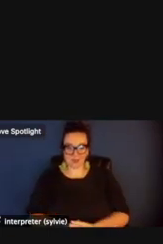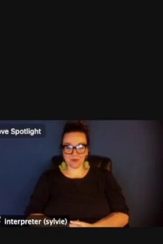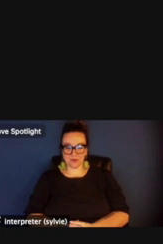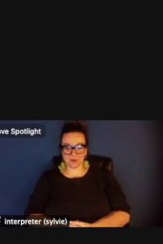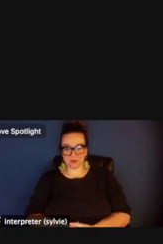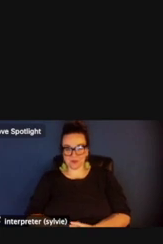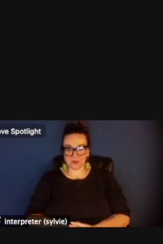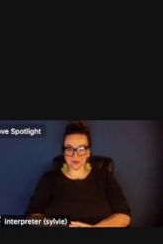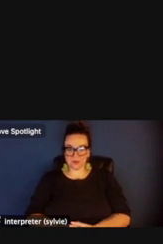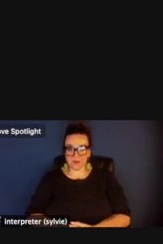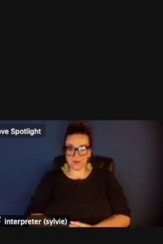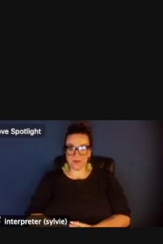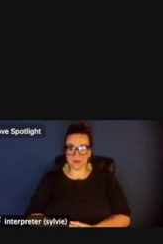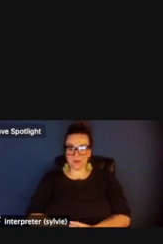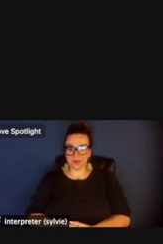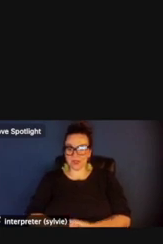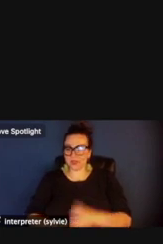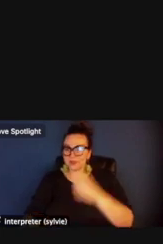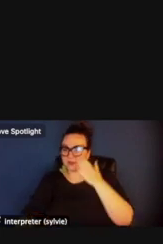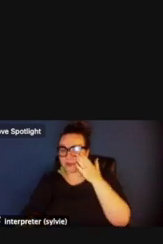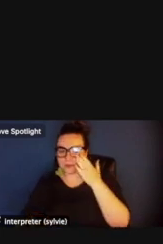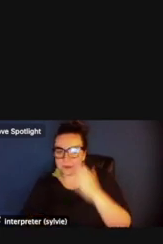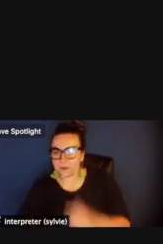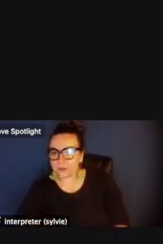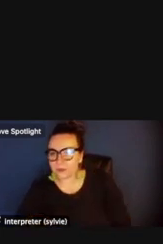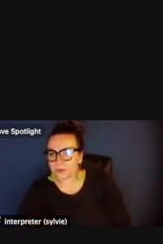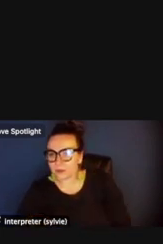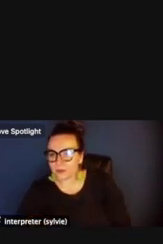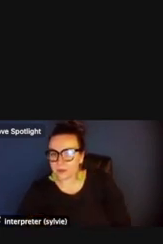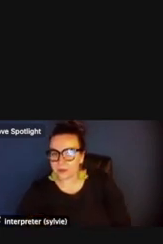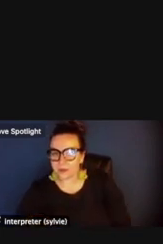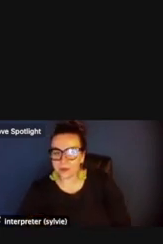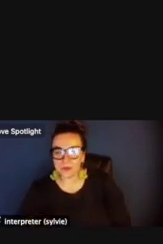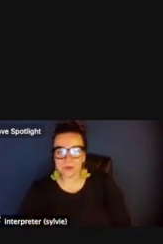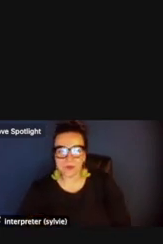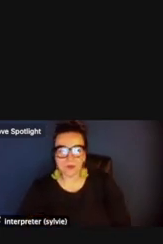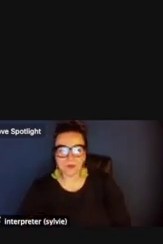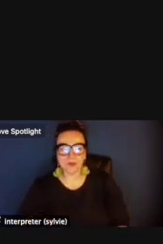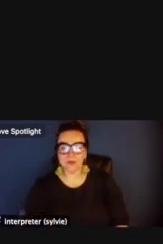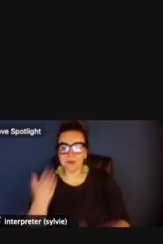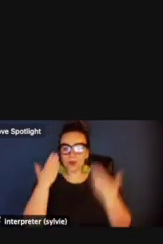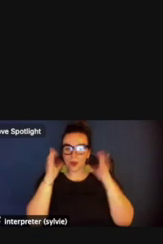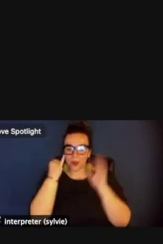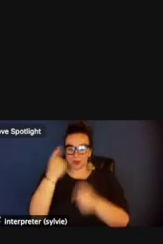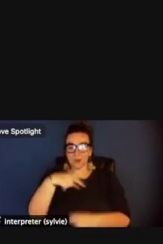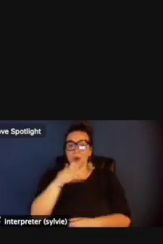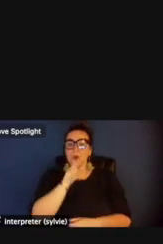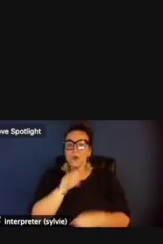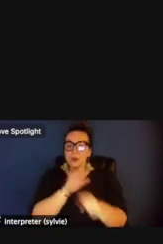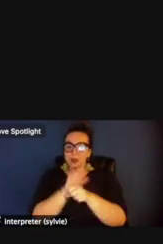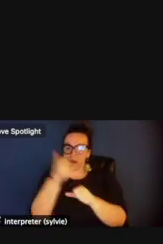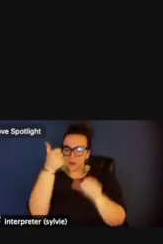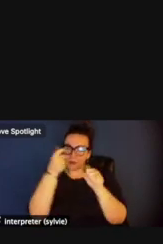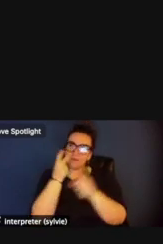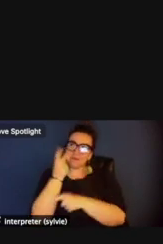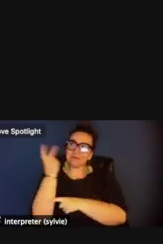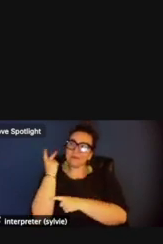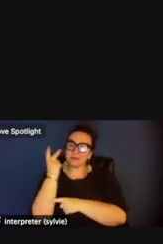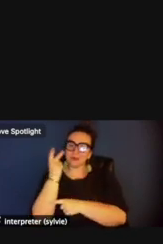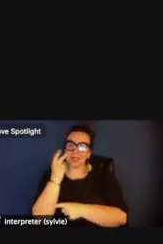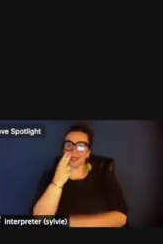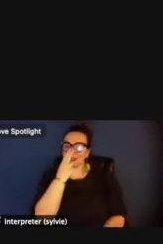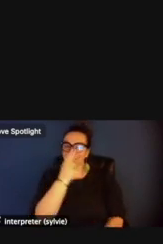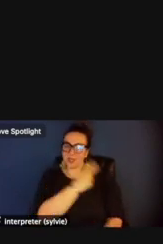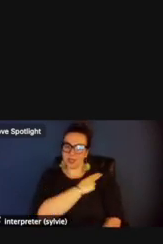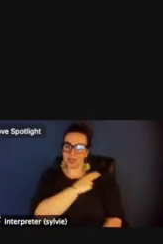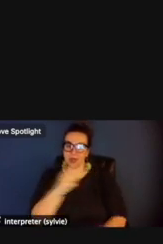Now we think of, you know, I don't know how everyone's old enough to remember the Vietnam War, but oh, the war, right? So in so during the Vietnam